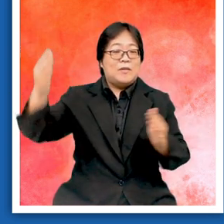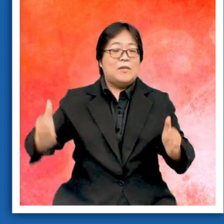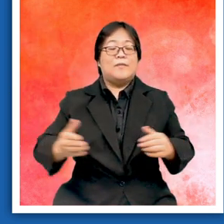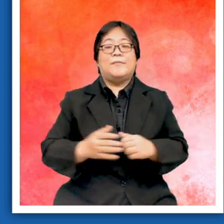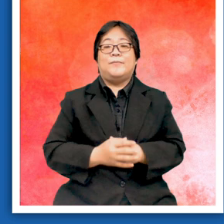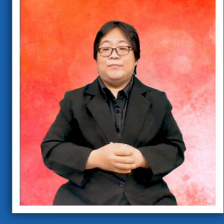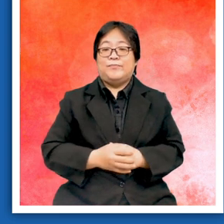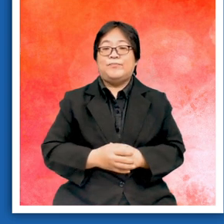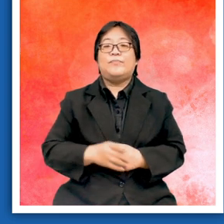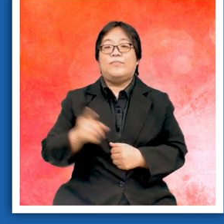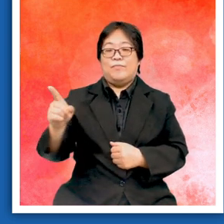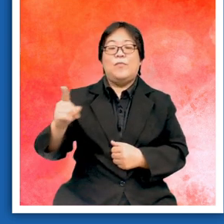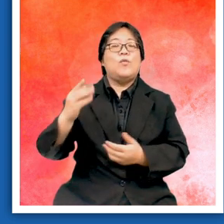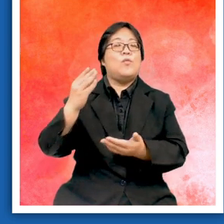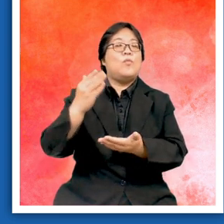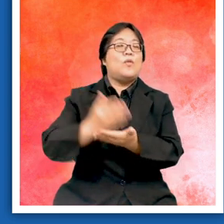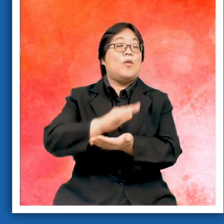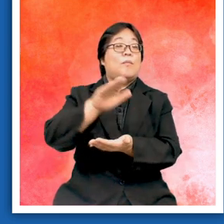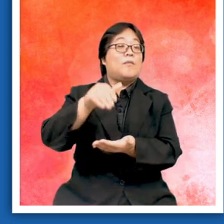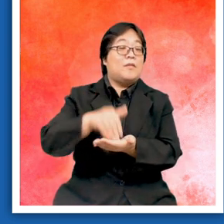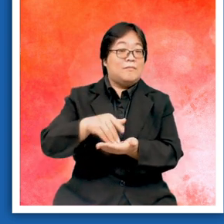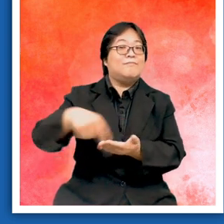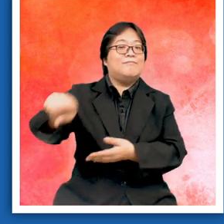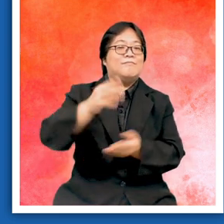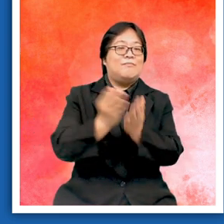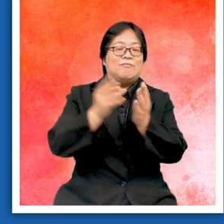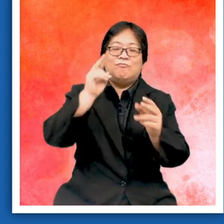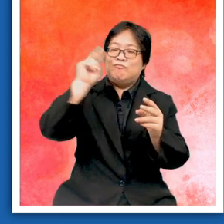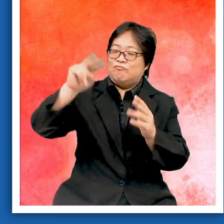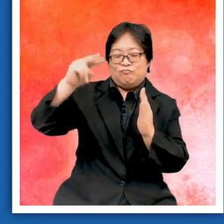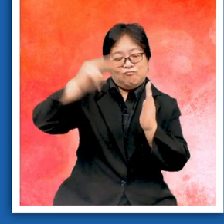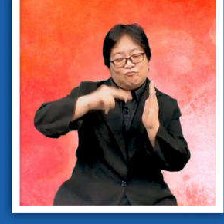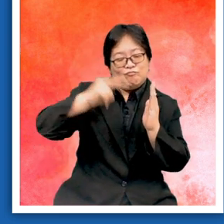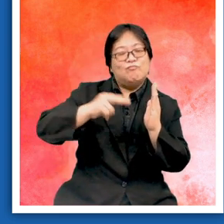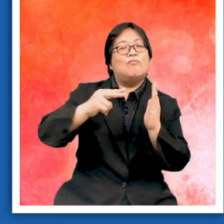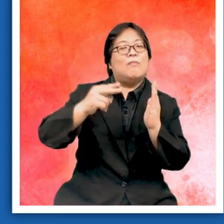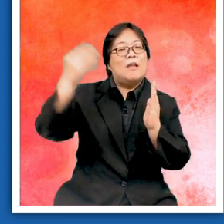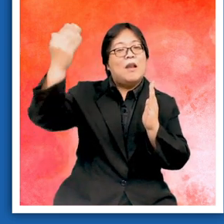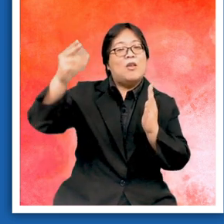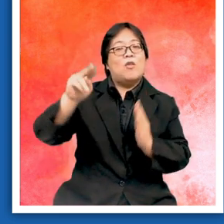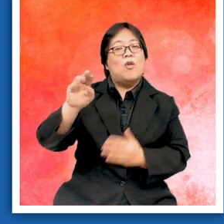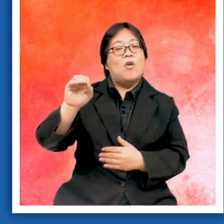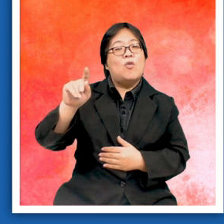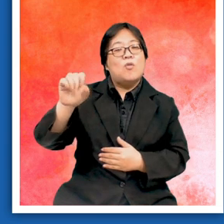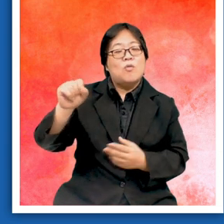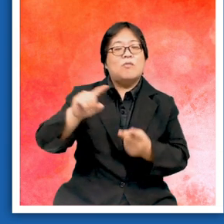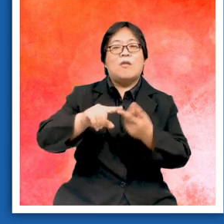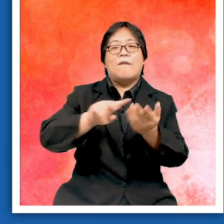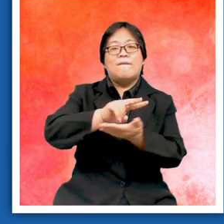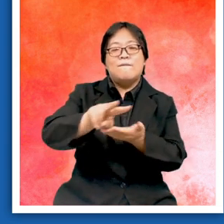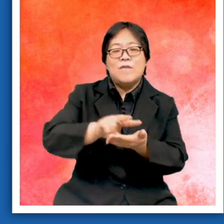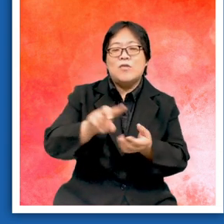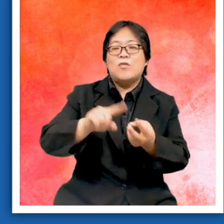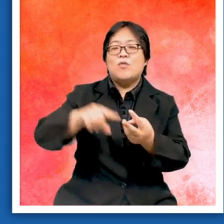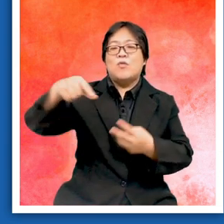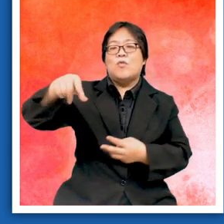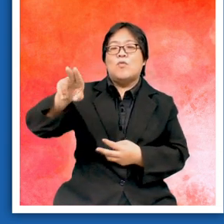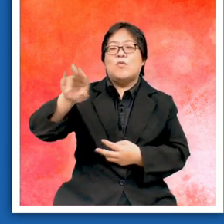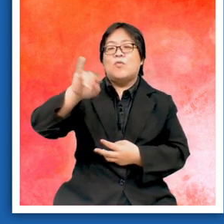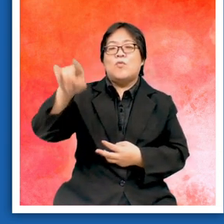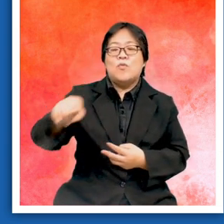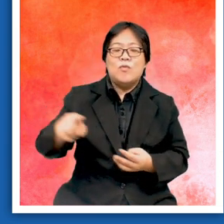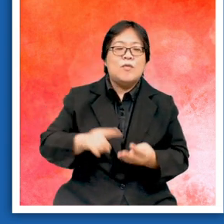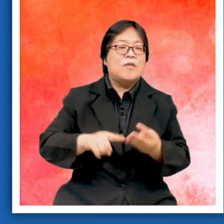is a one-stop center for students to view the lecture notes, recorded videos, quizzes,